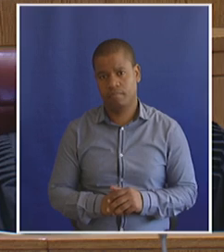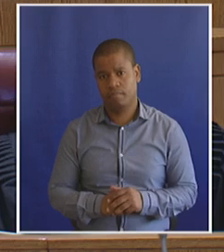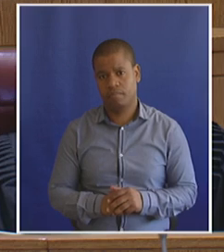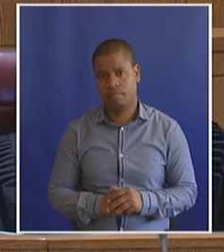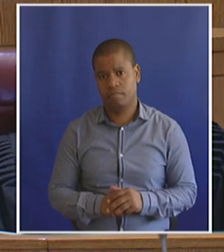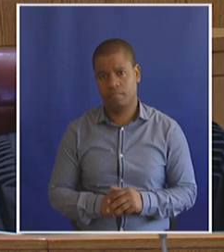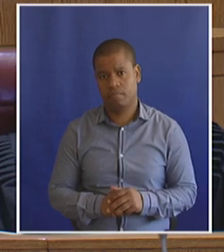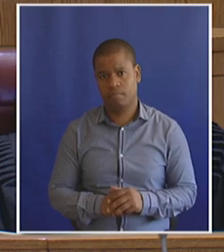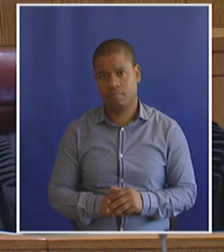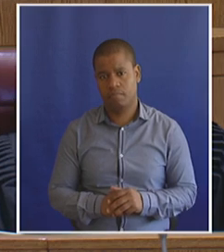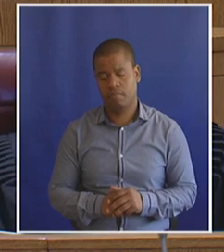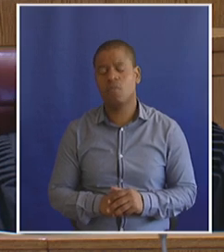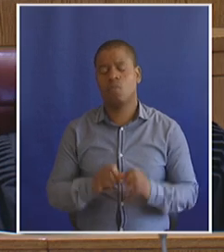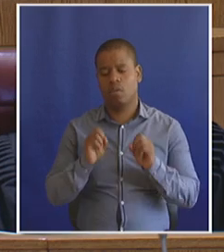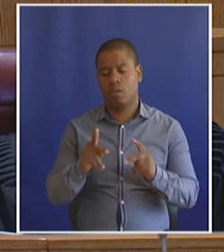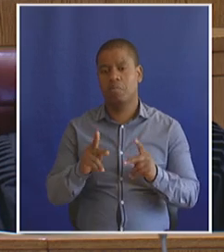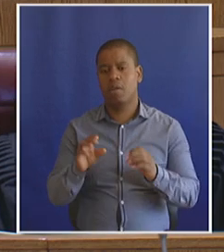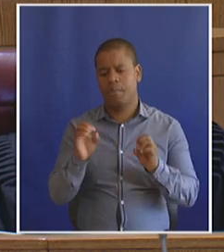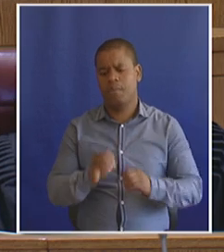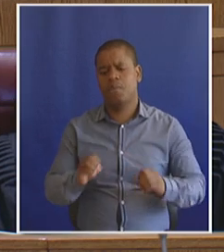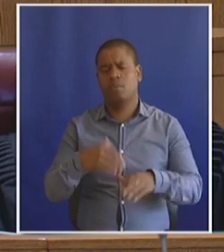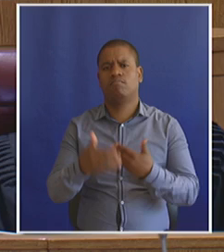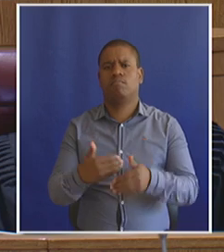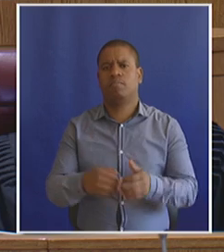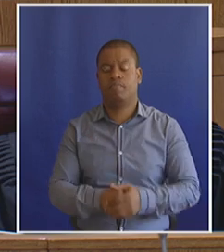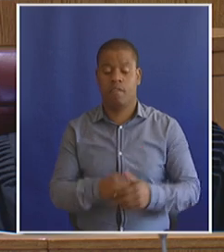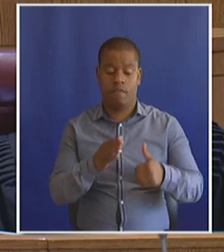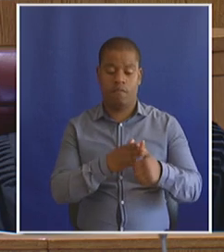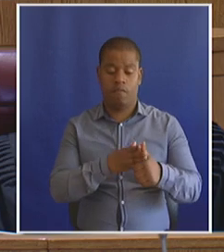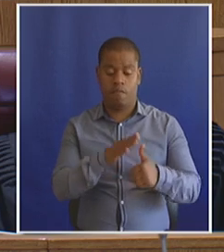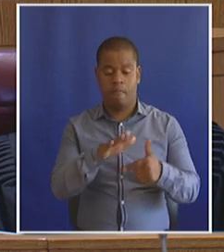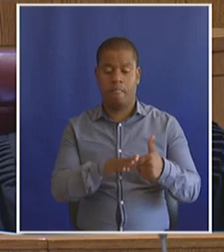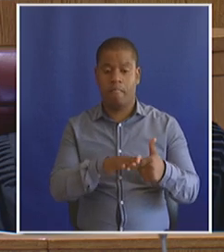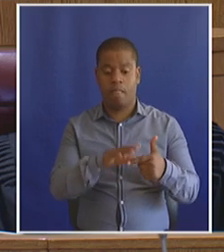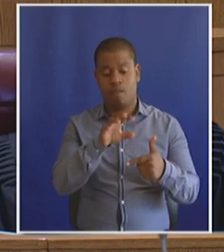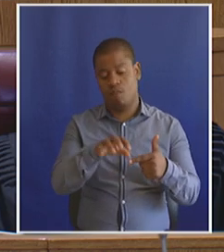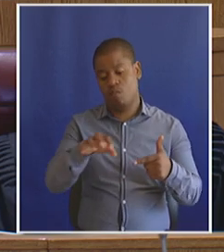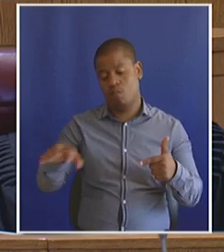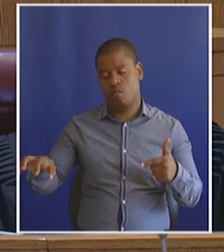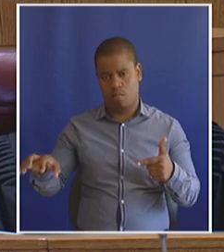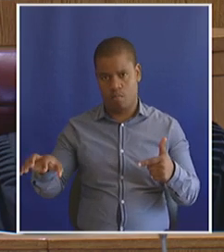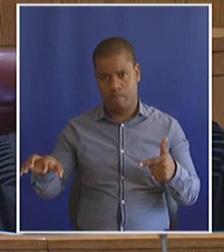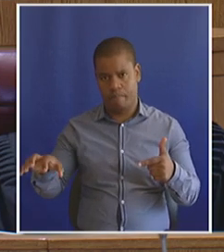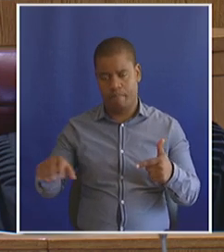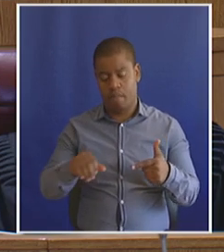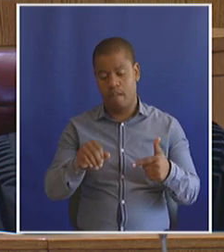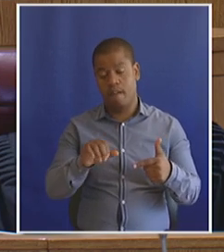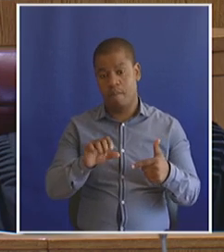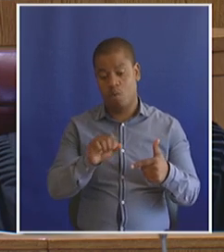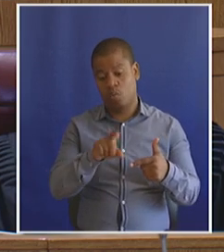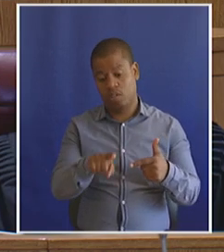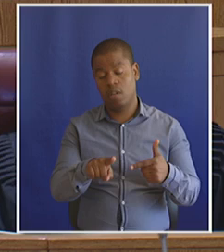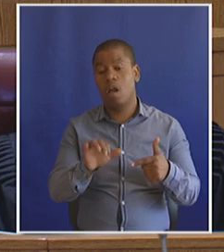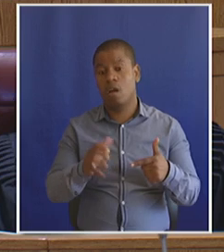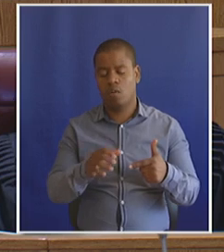Okay, we proceed. We shall now proceed to the voting on the question. I shall do this in